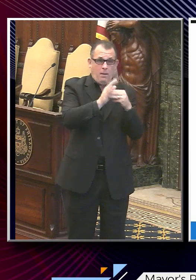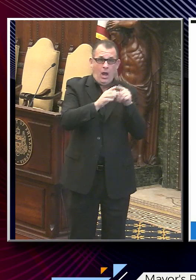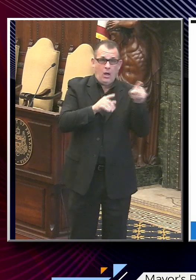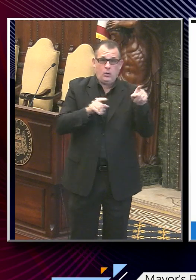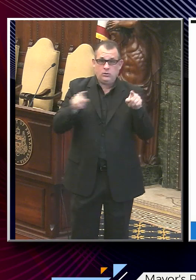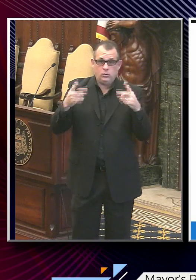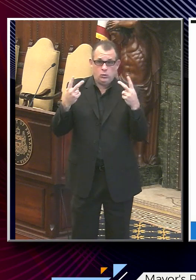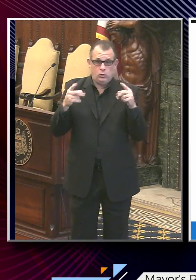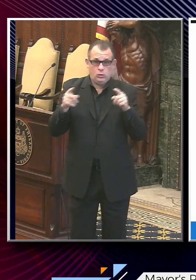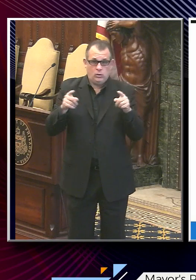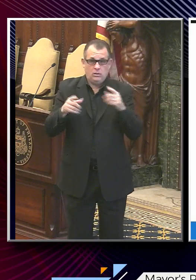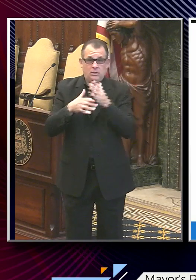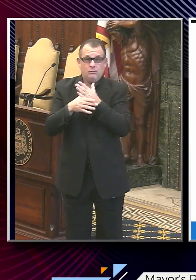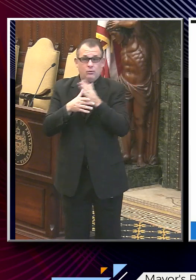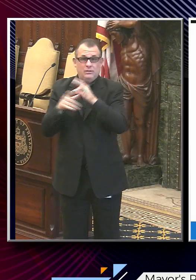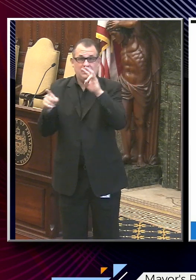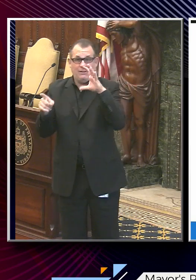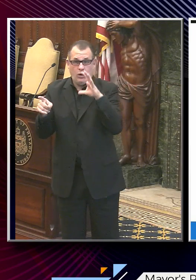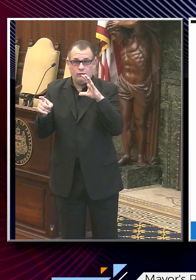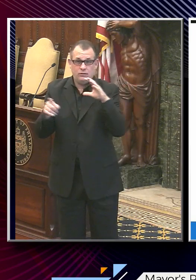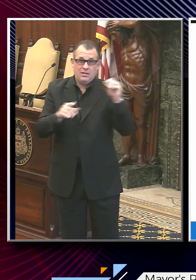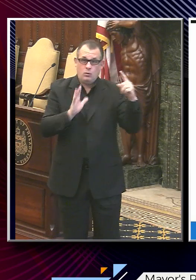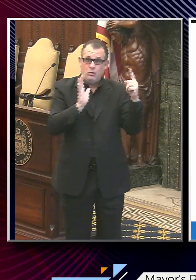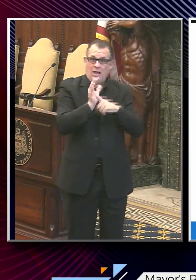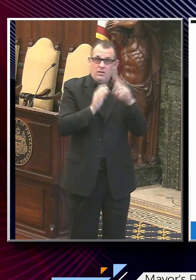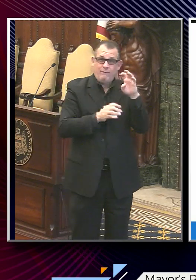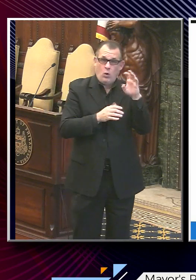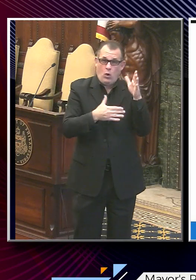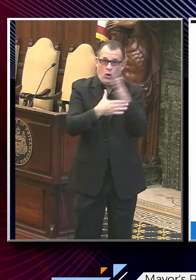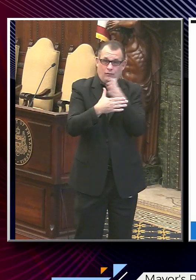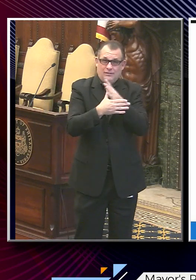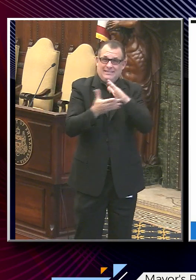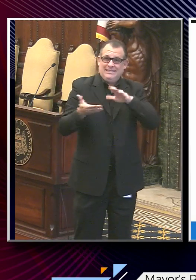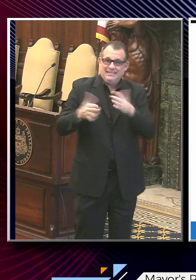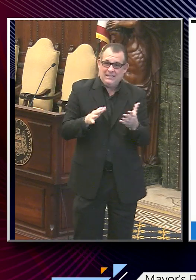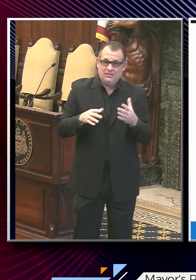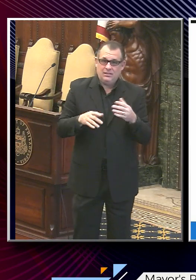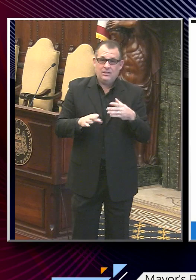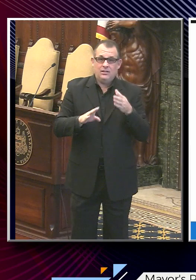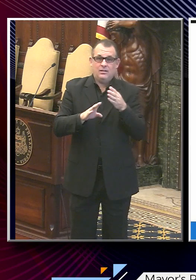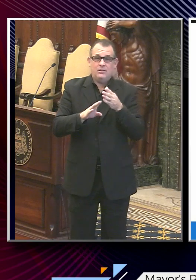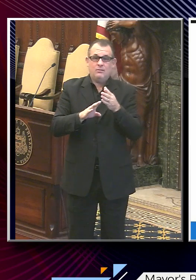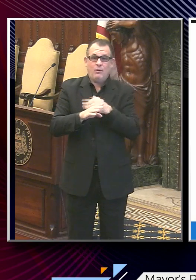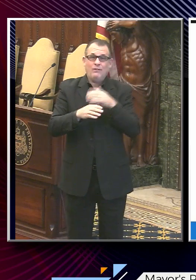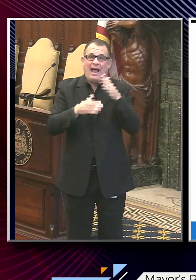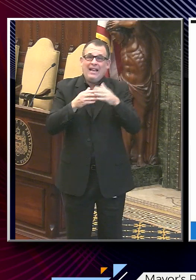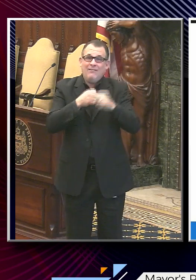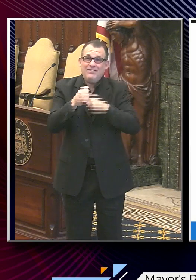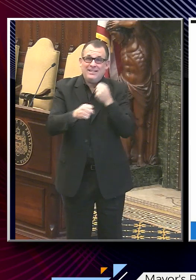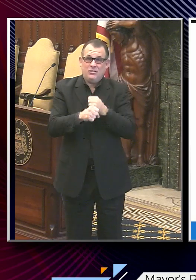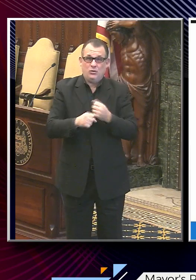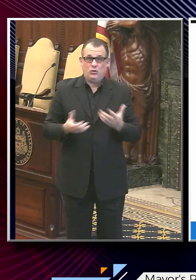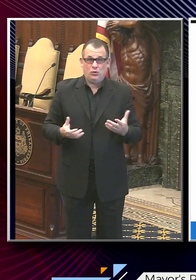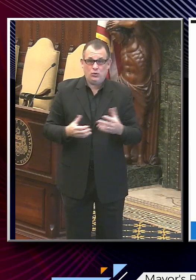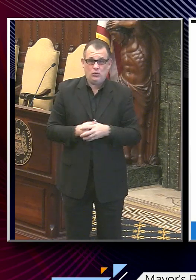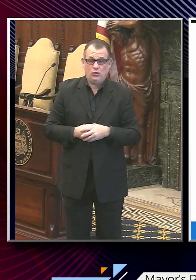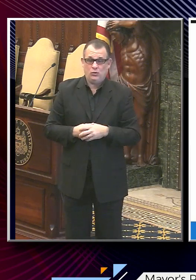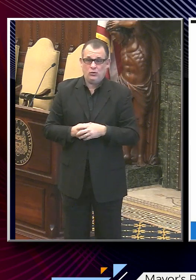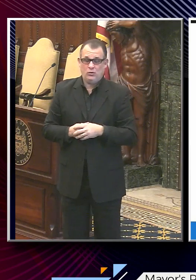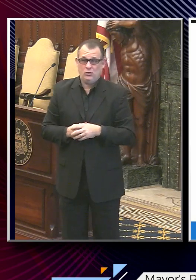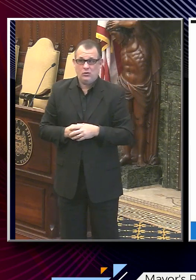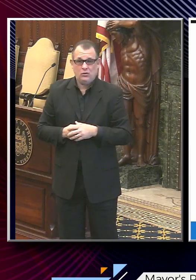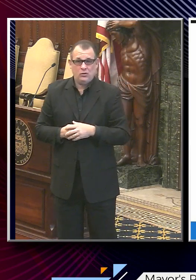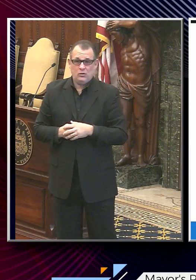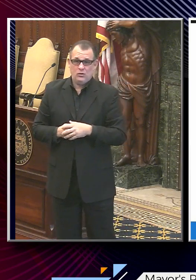have between 700 and 1,400 deaths just by the end of 2020. And those rates, as you see, are